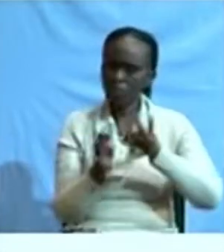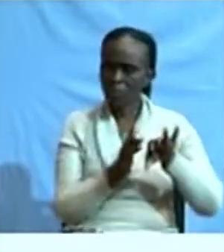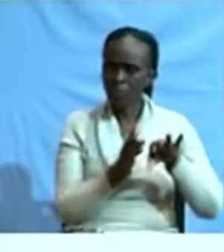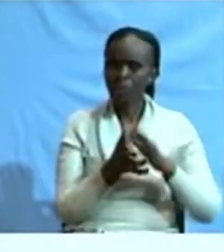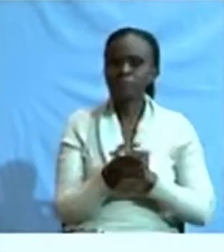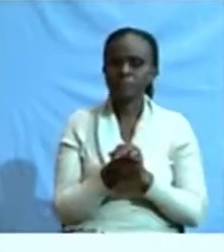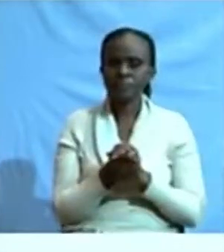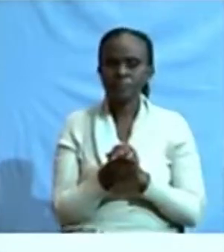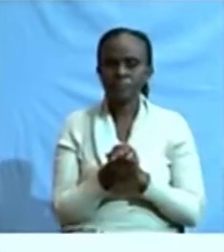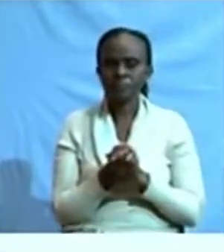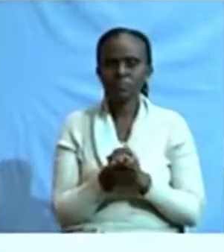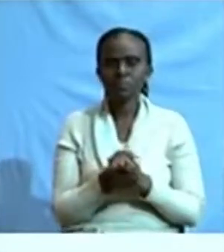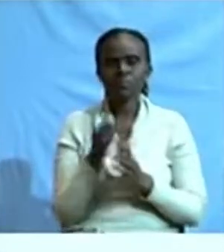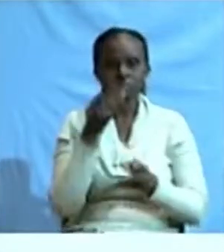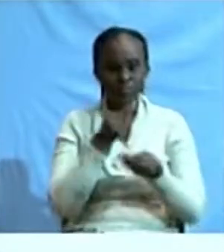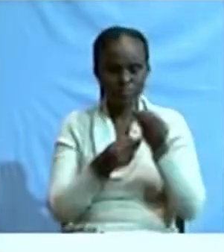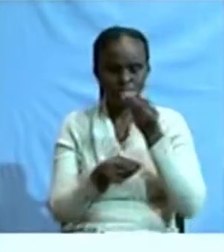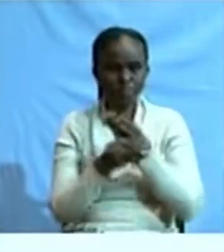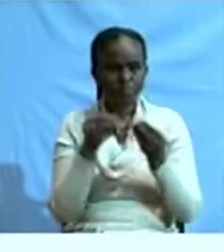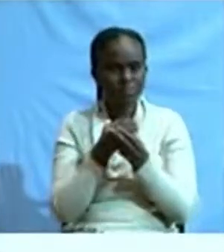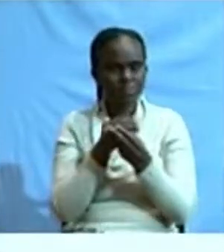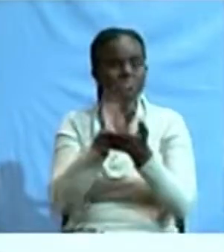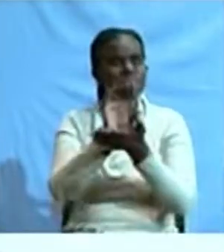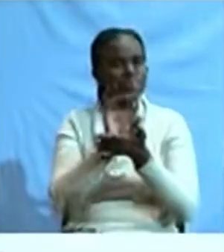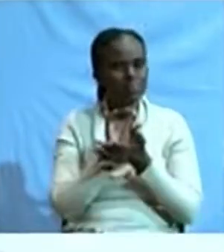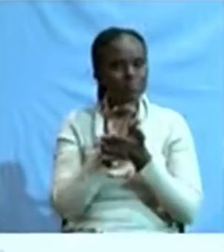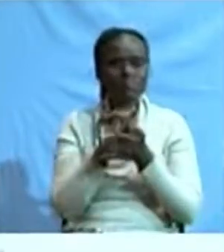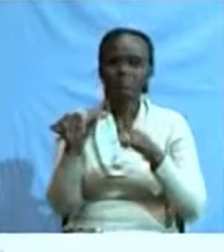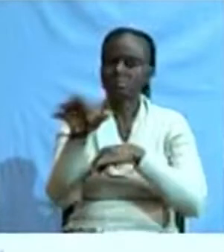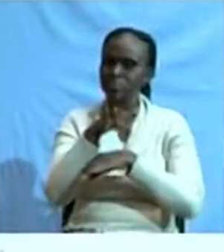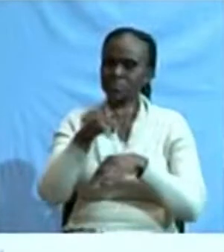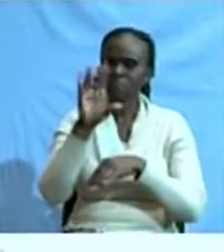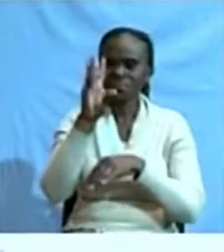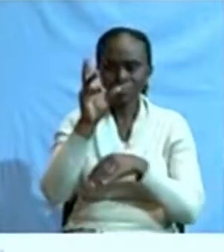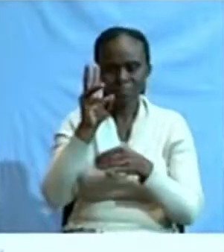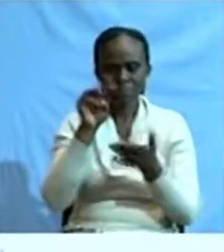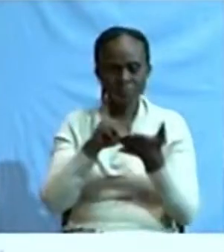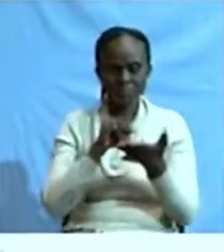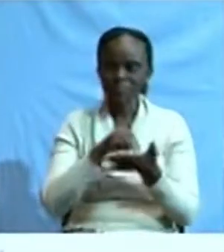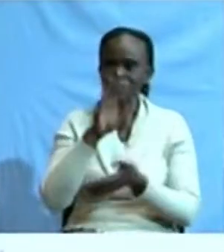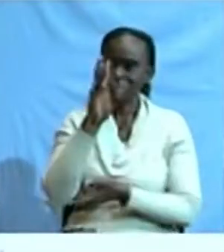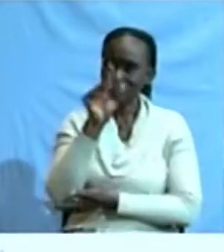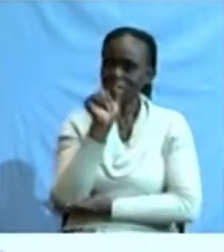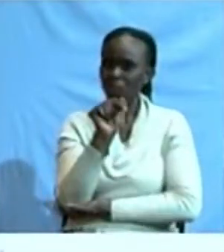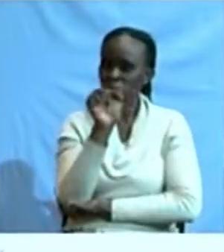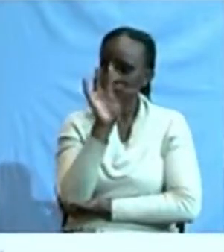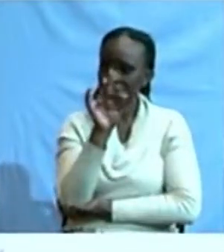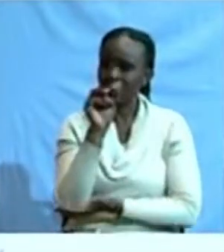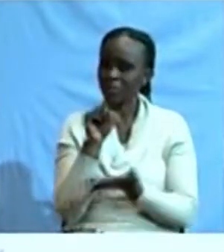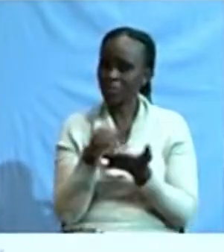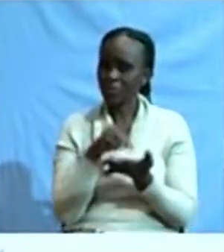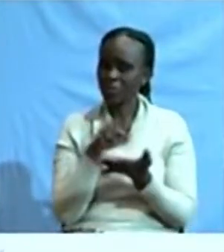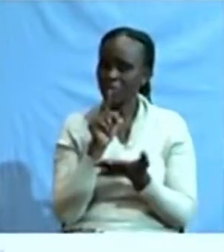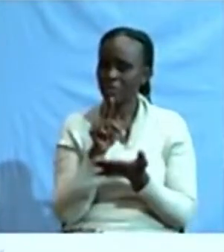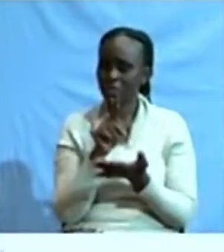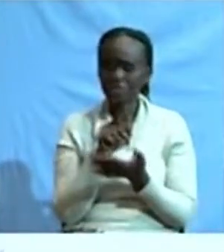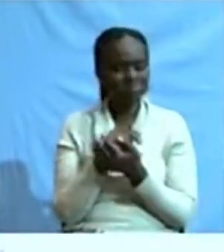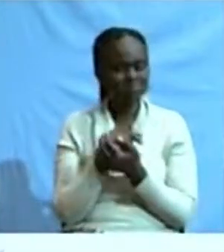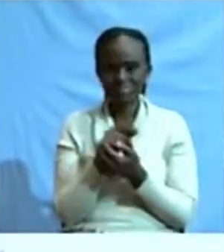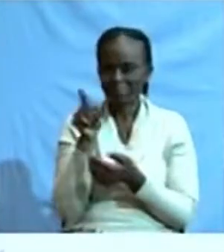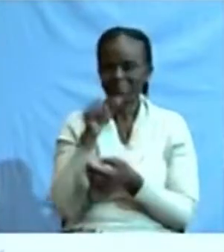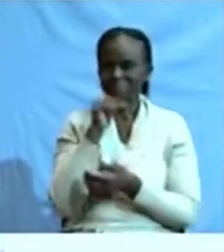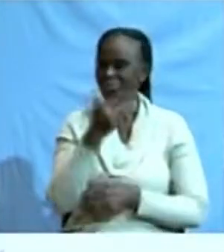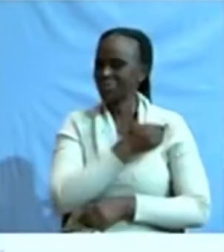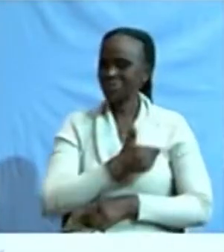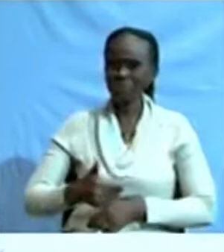Then statutory obligation here, you are owing over 16 million, 16.8 million. You're not taking them